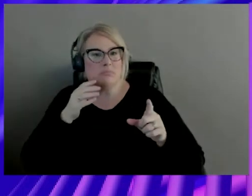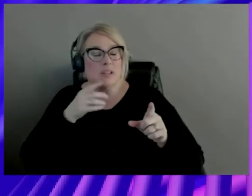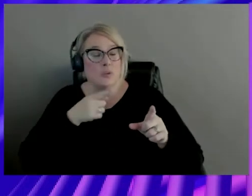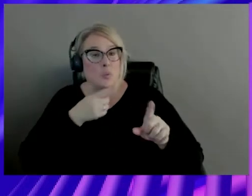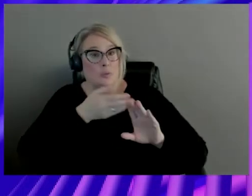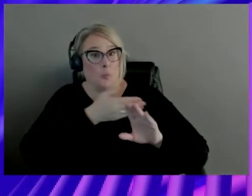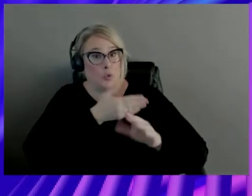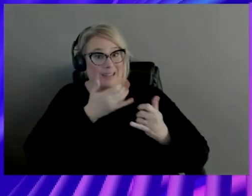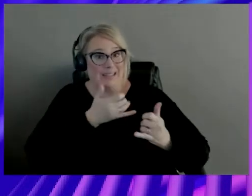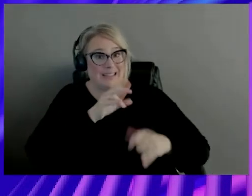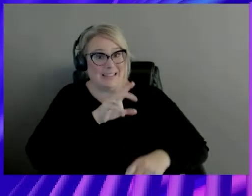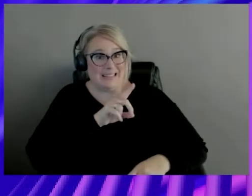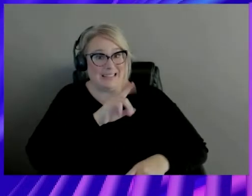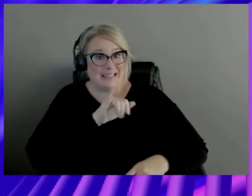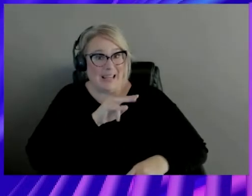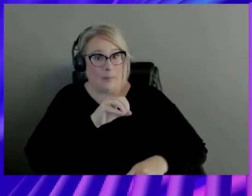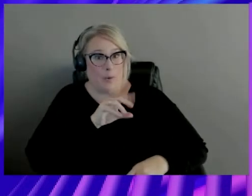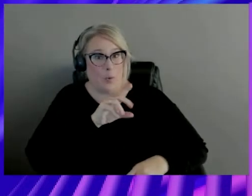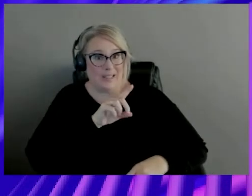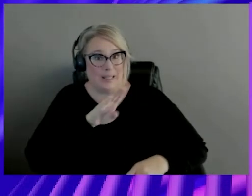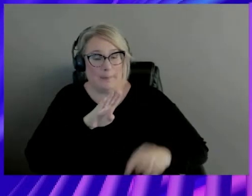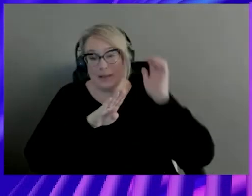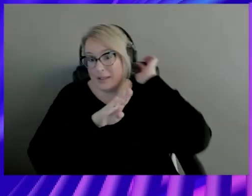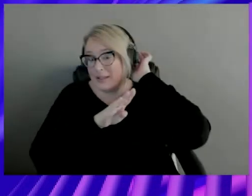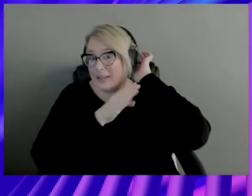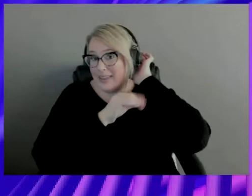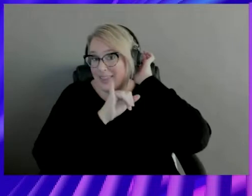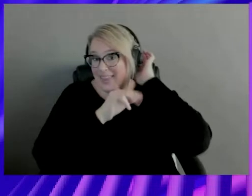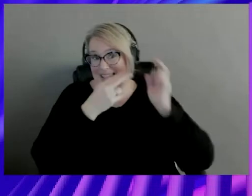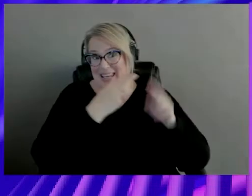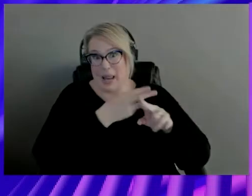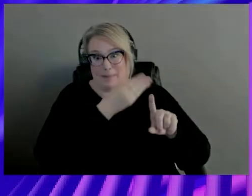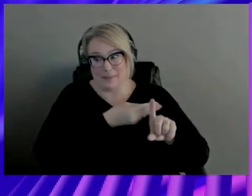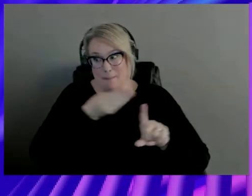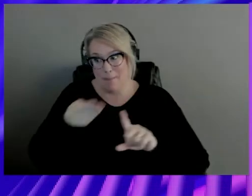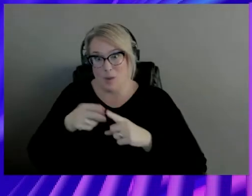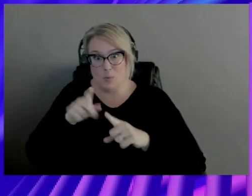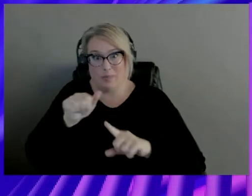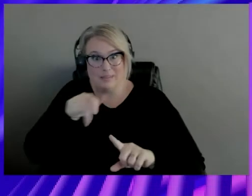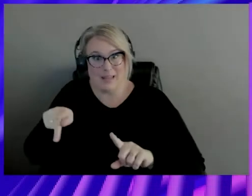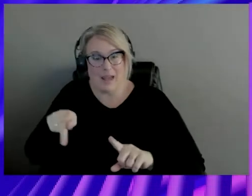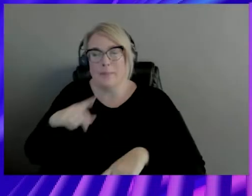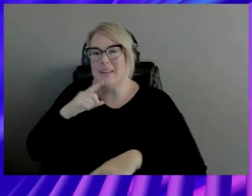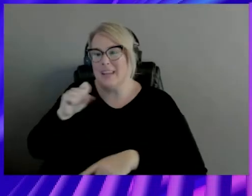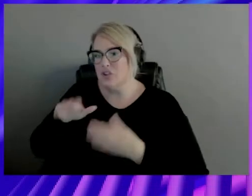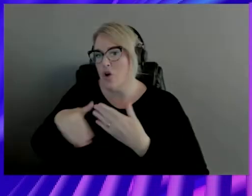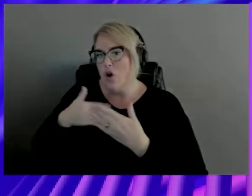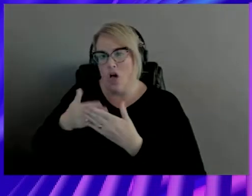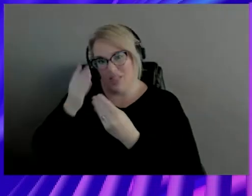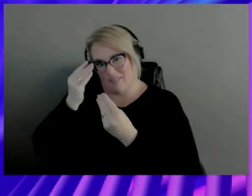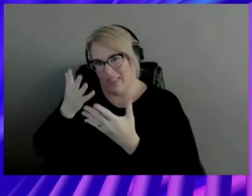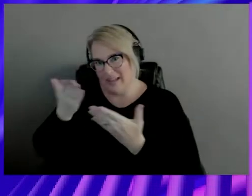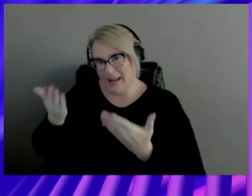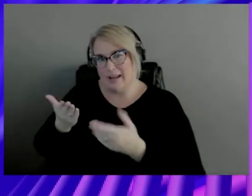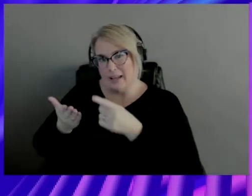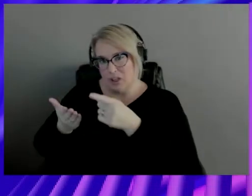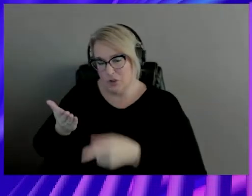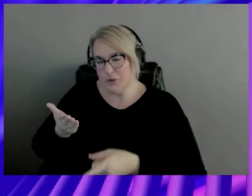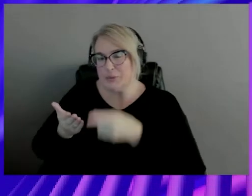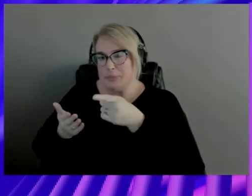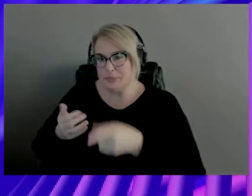somehow the name of that table is getting passed into this application, right? Yep. So there's all of our data in here.